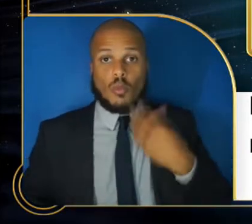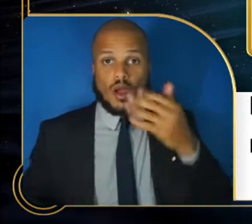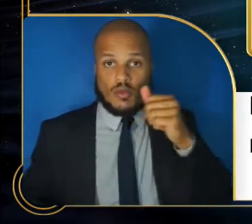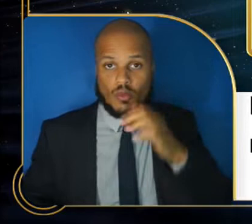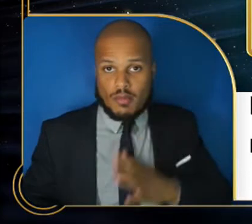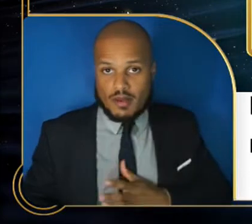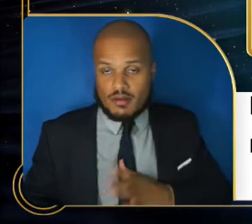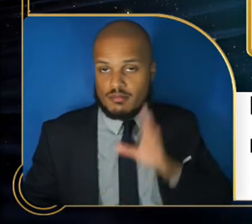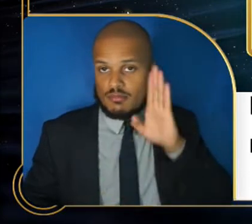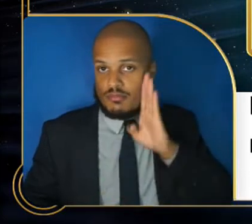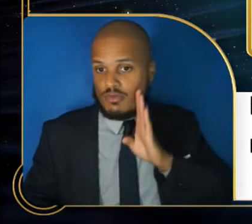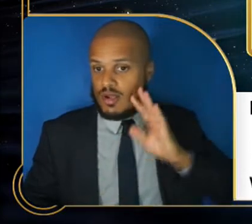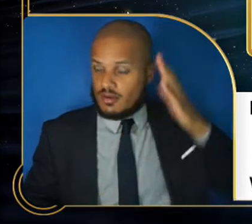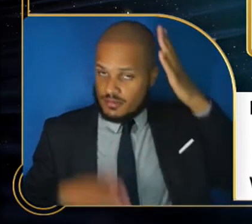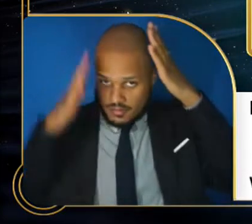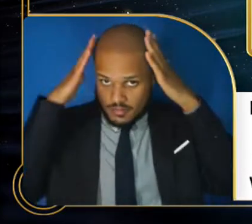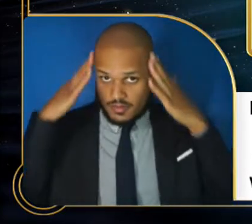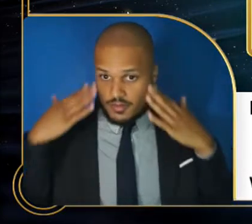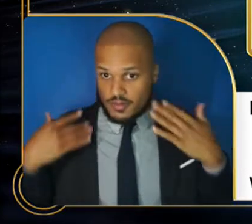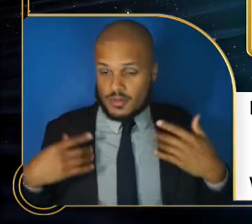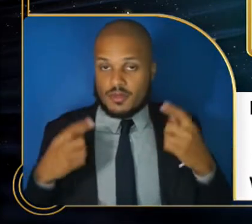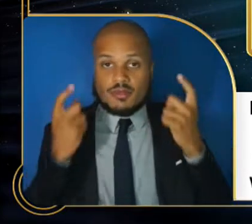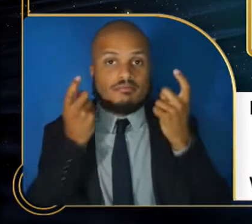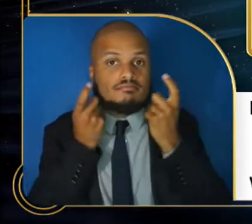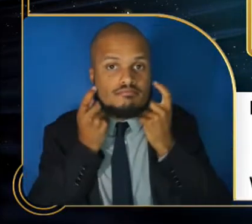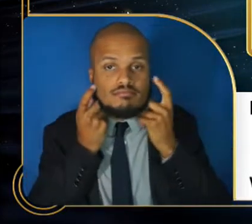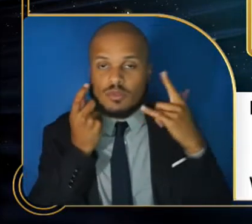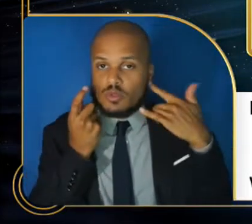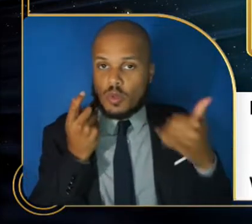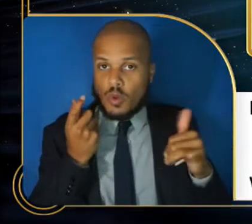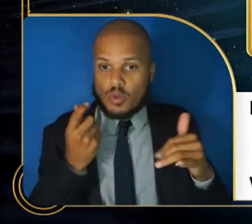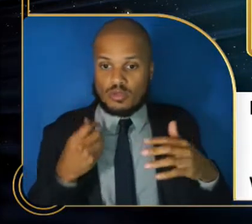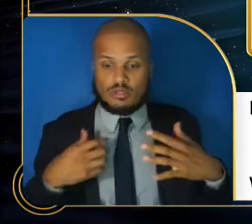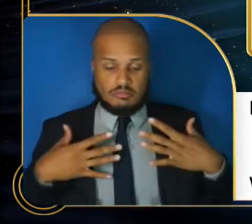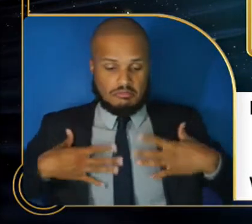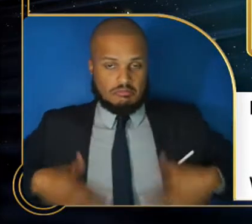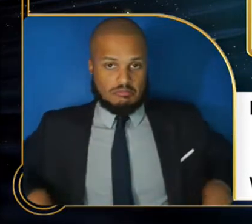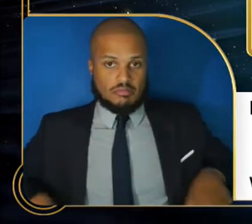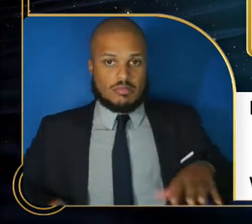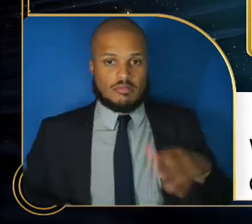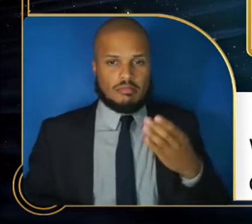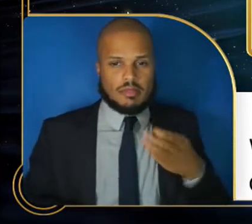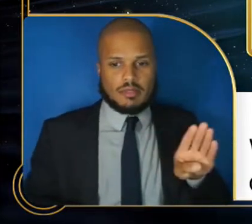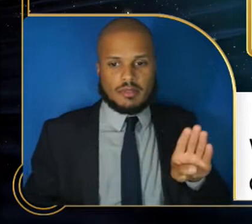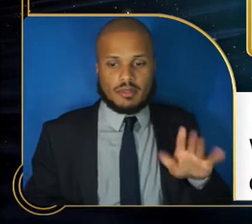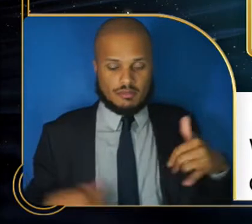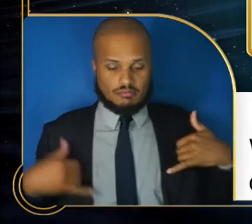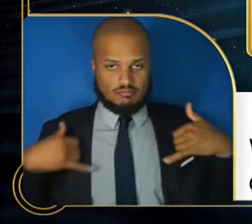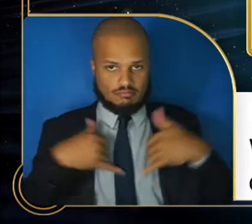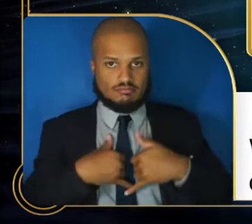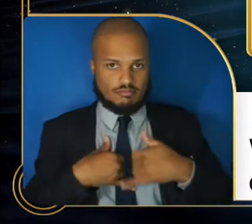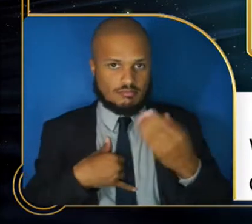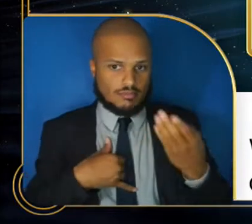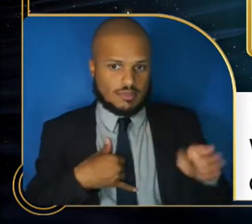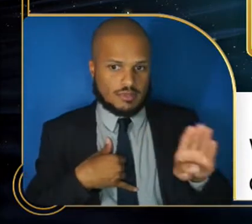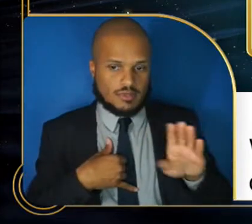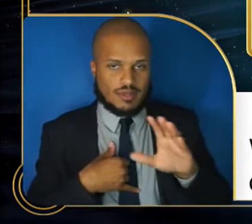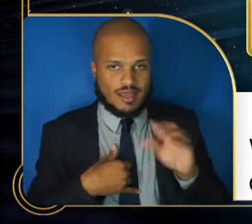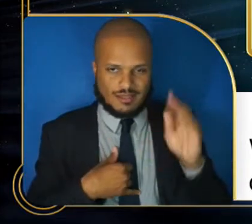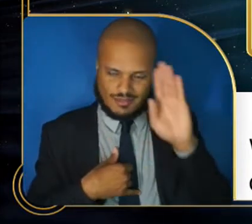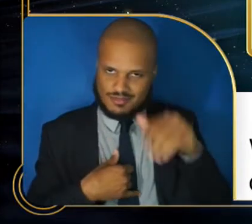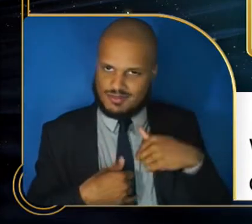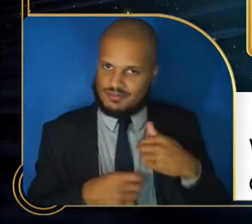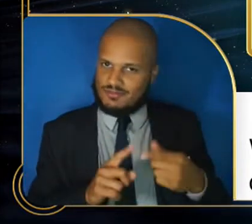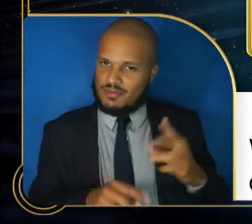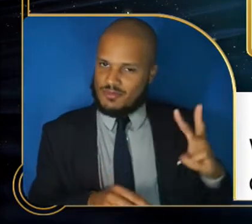brown hair. I'm wearing gold hoops, a navy dress, a navy jacket, and like a true Washingtonian, I